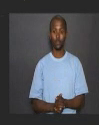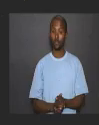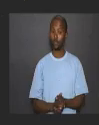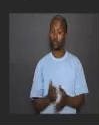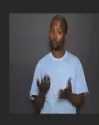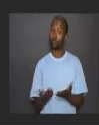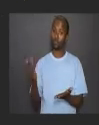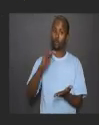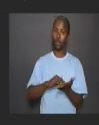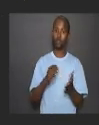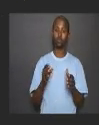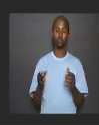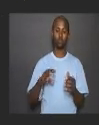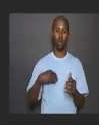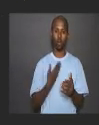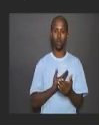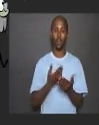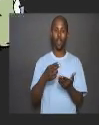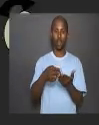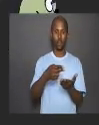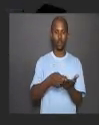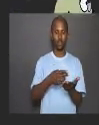Let's get back to our lesson.